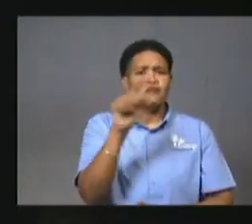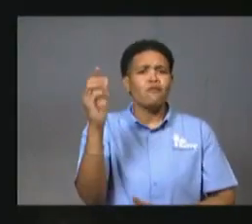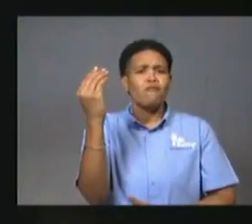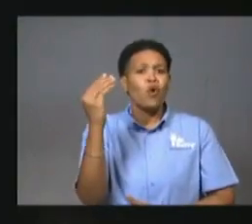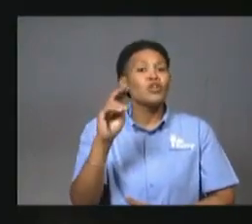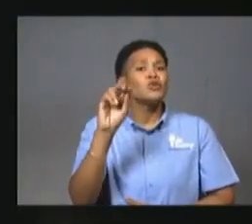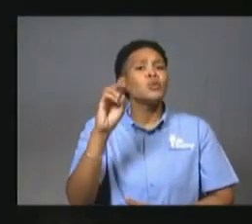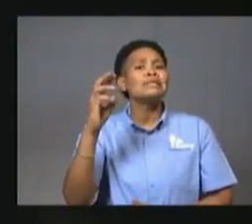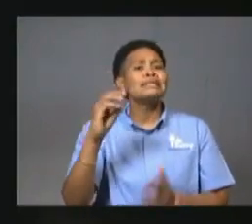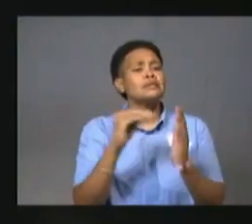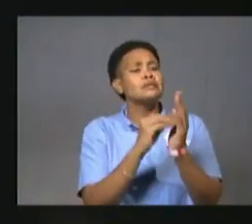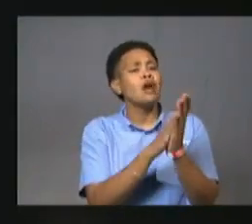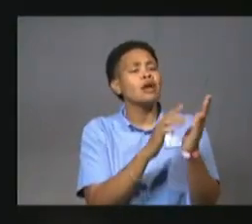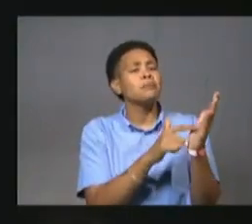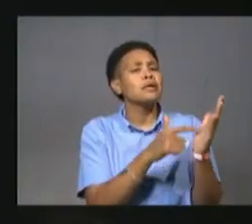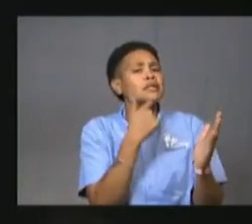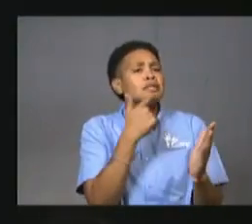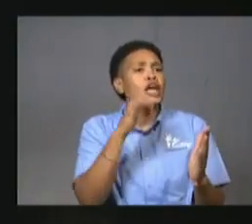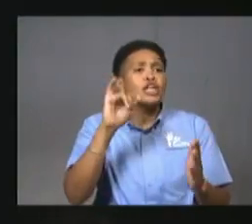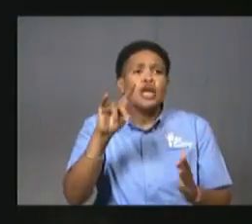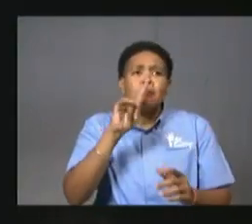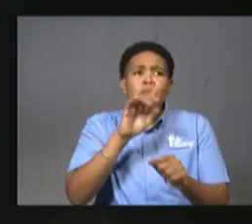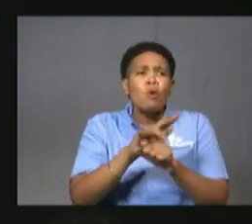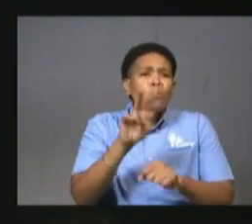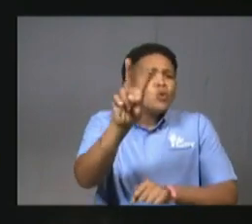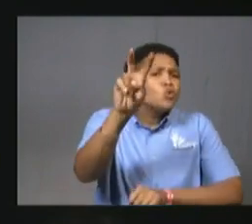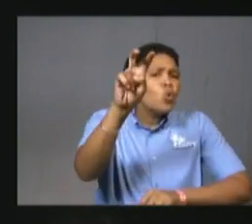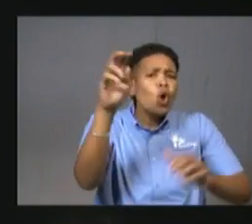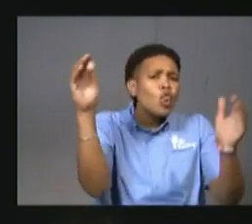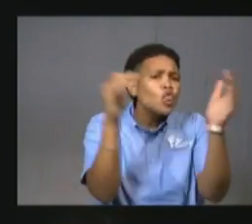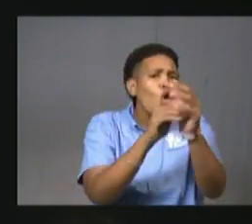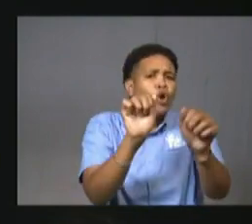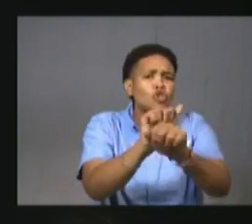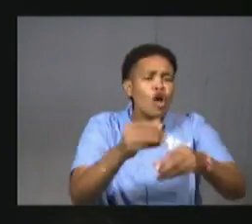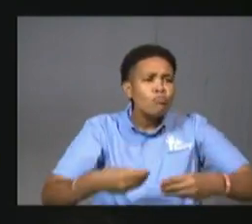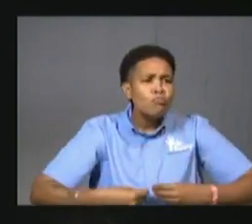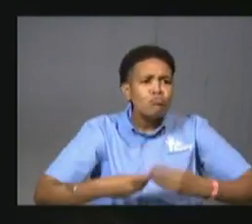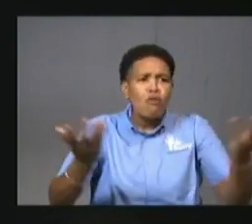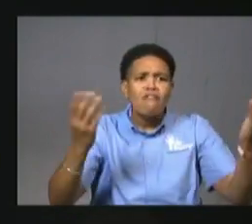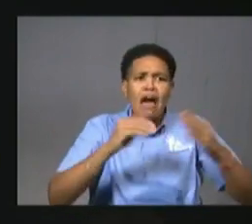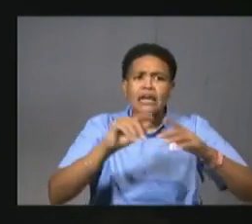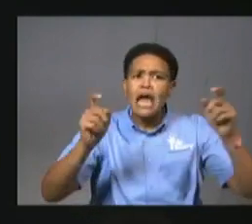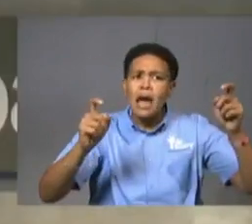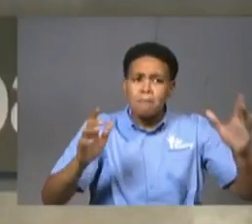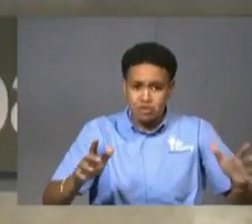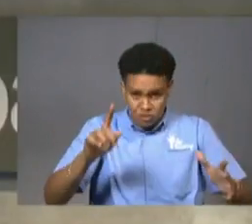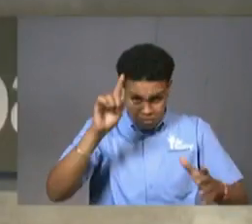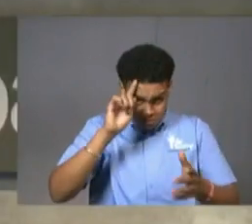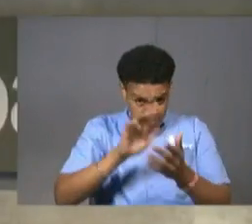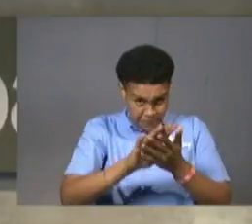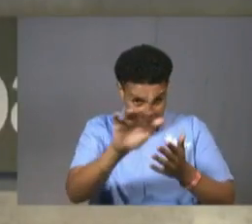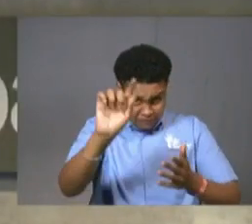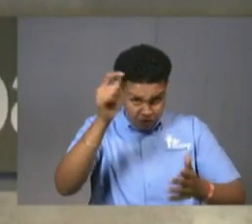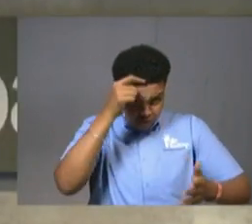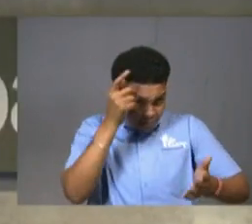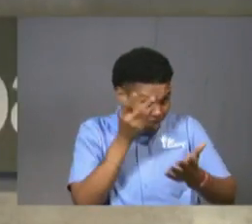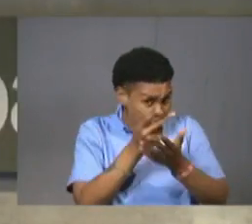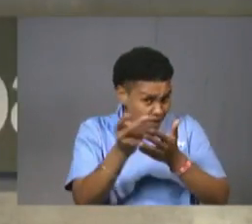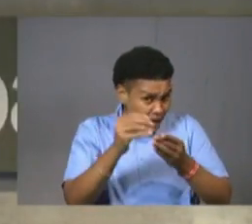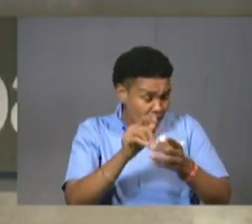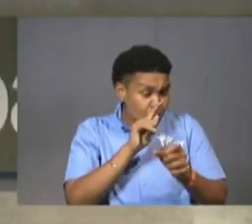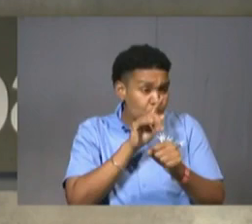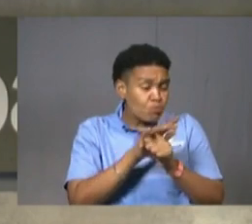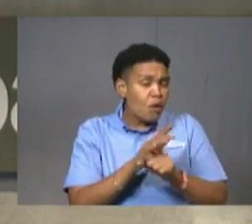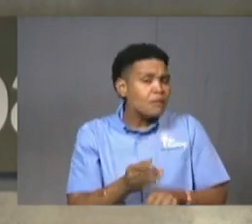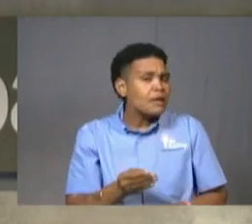at least 200,000 jobs in its administration. But do you believe the administration failed in delivering that promise, given that it